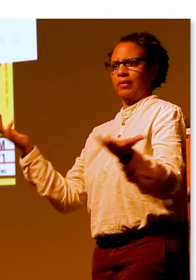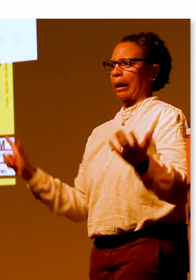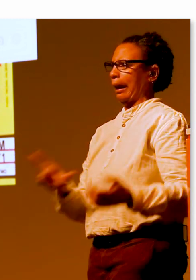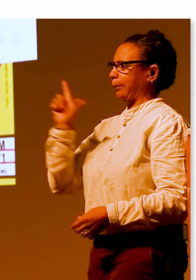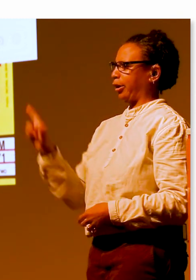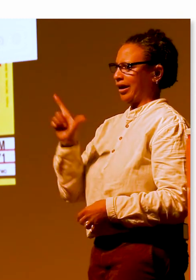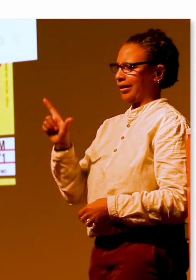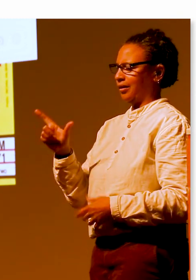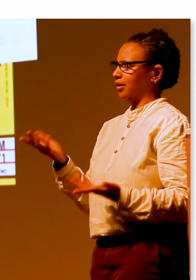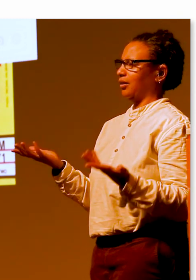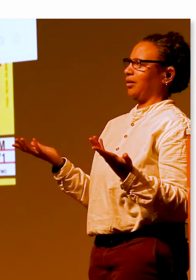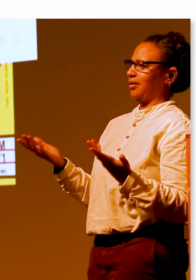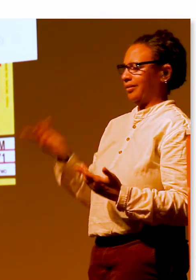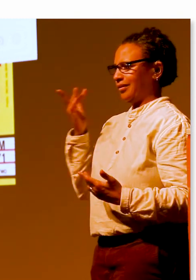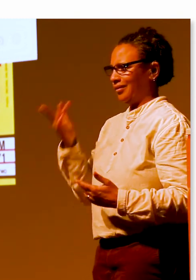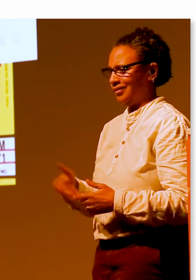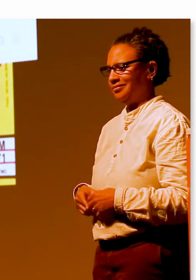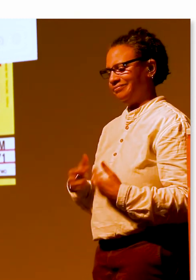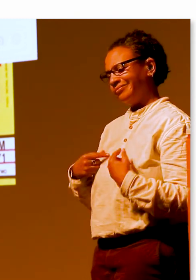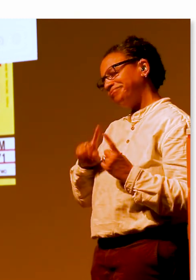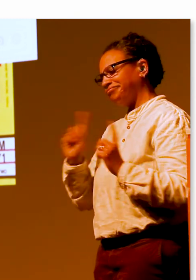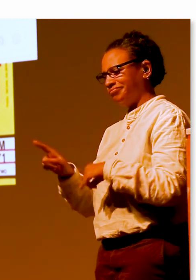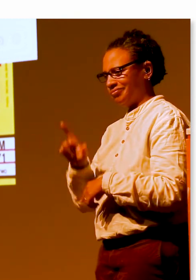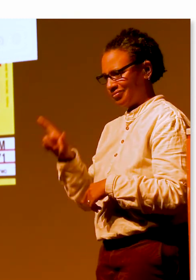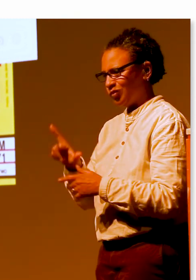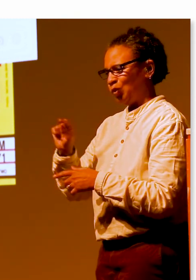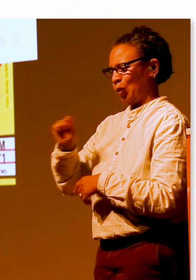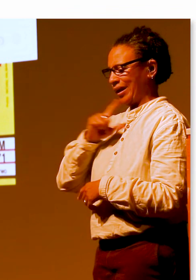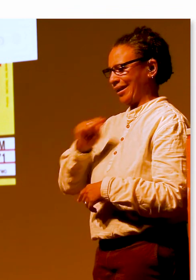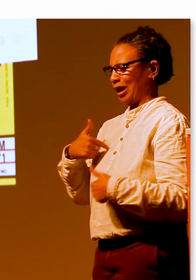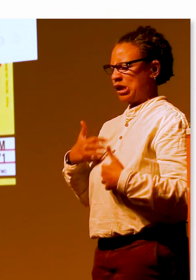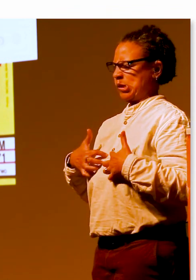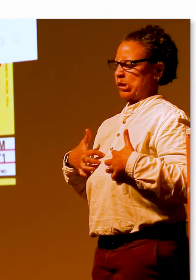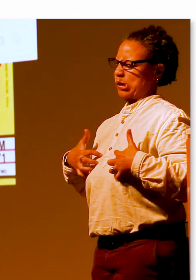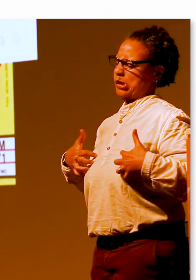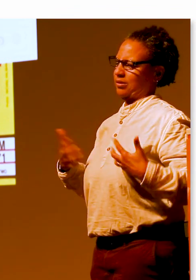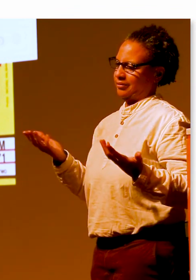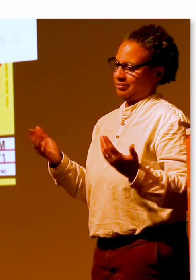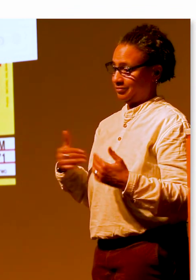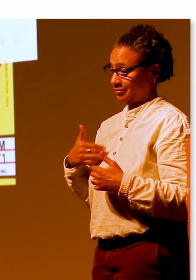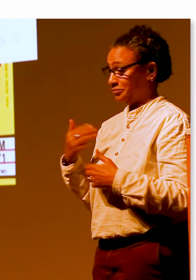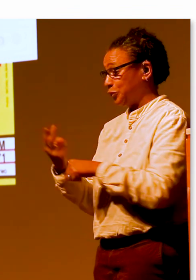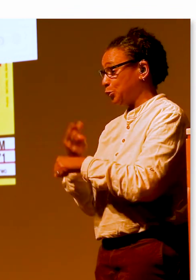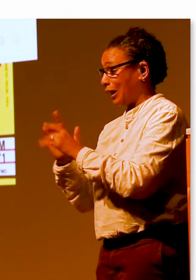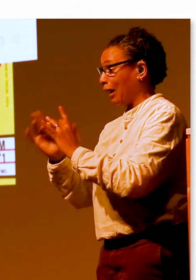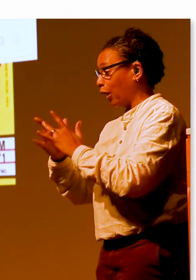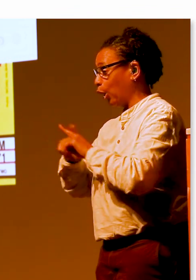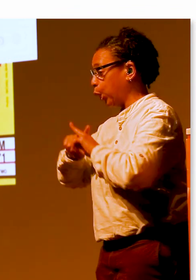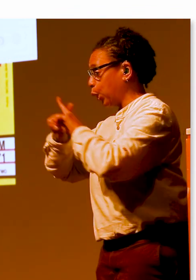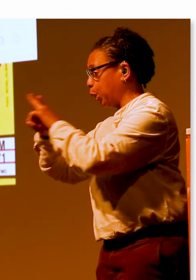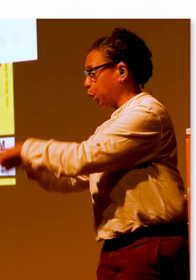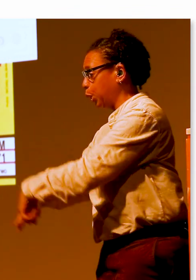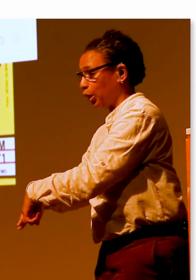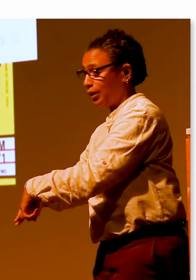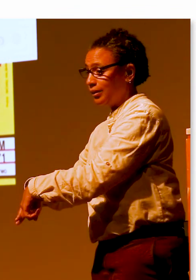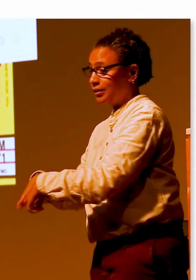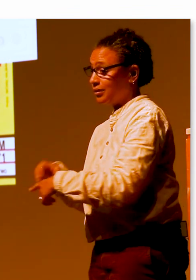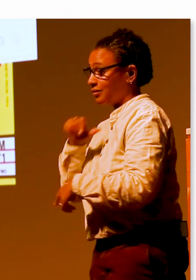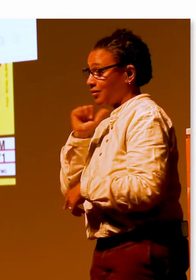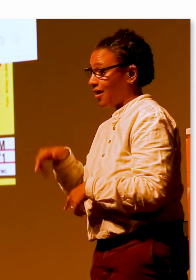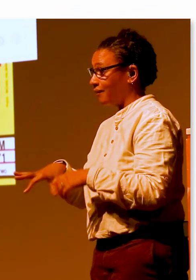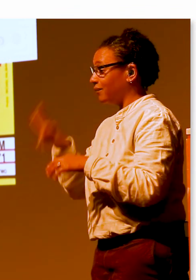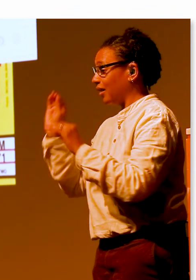But I was 20 and angry. And so instead I went to the internet, and when I didn't find anything or didn't find the exact thing that